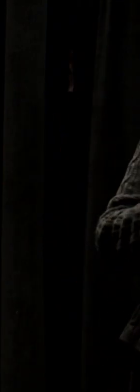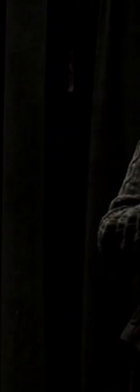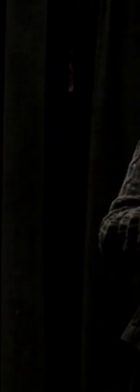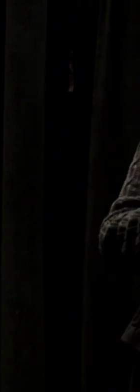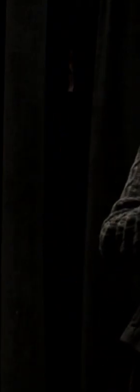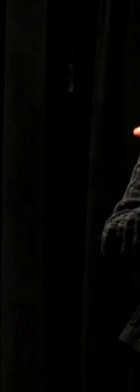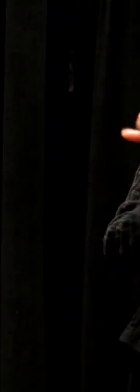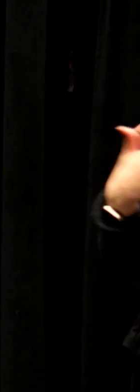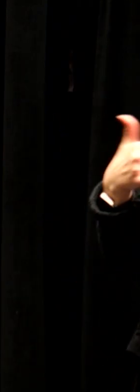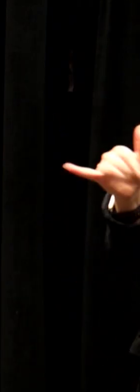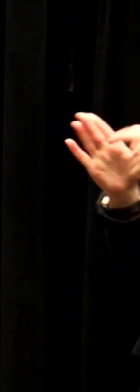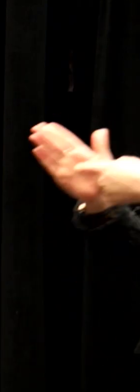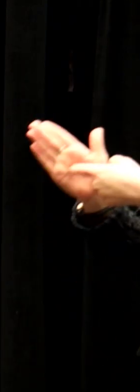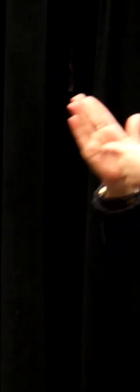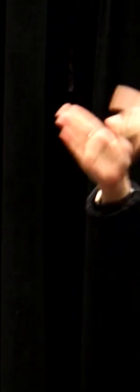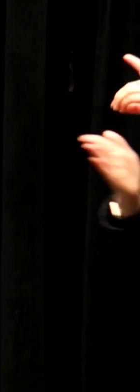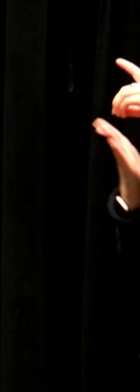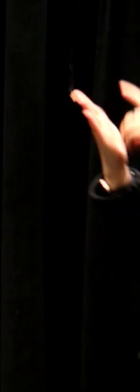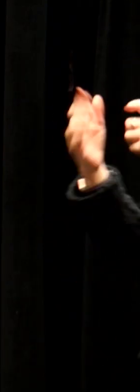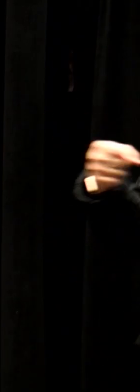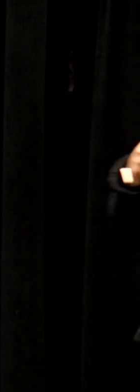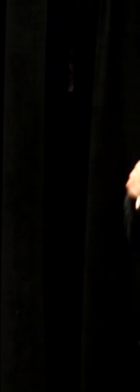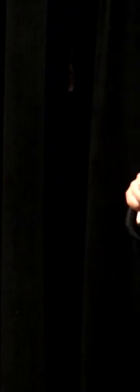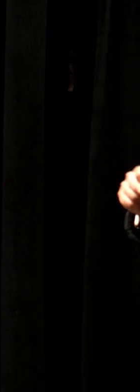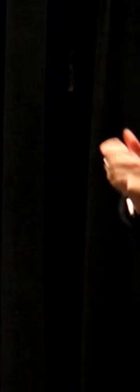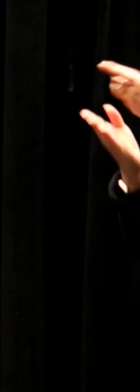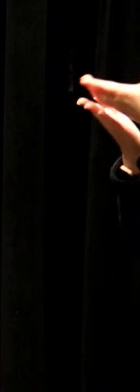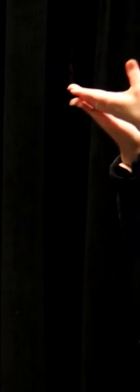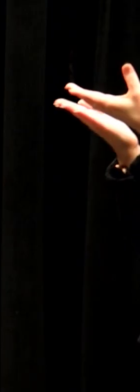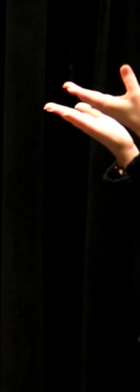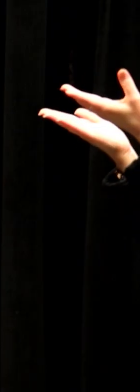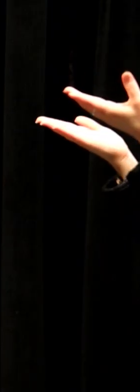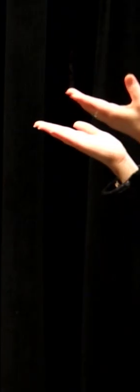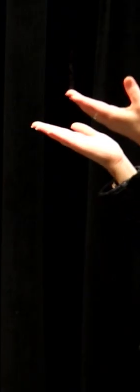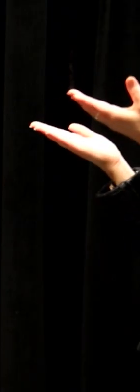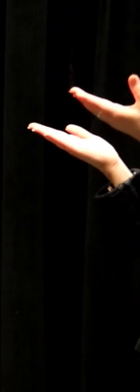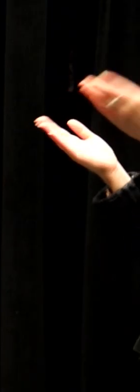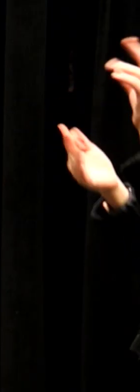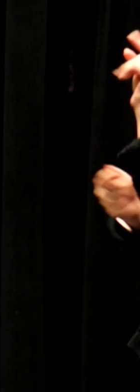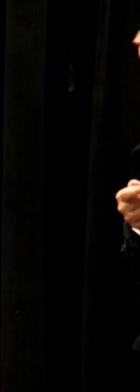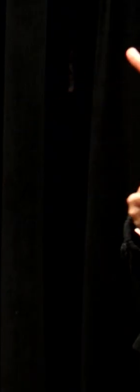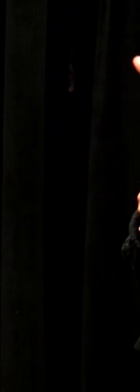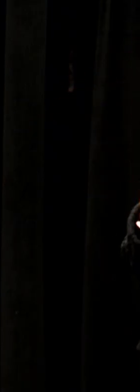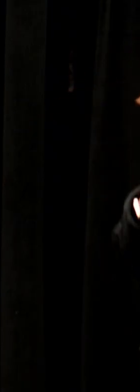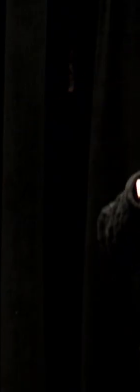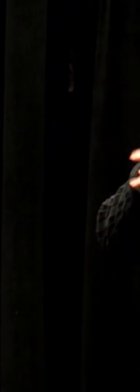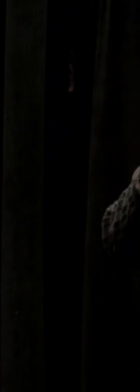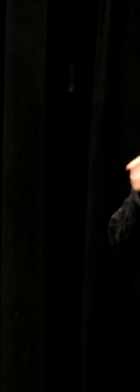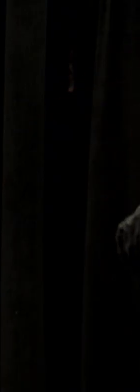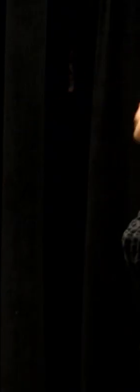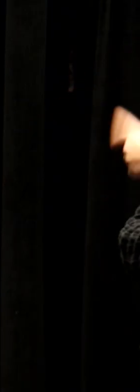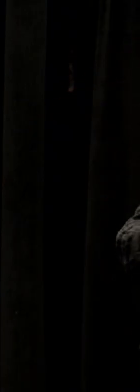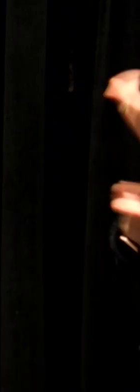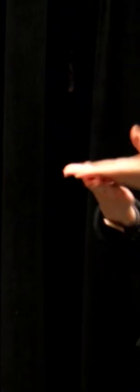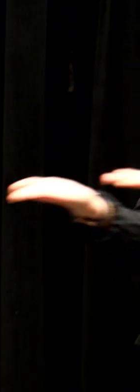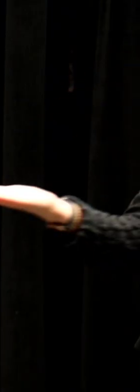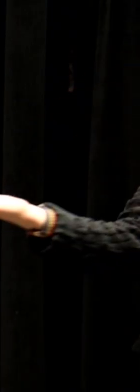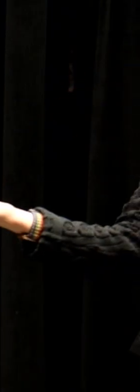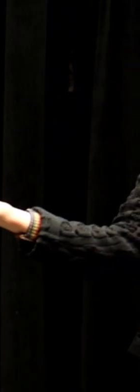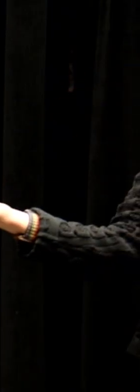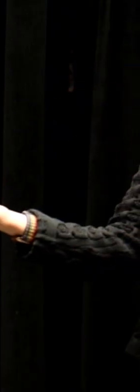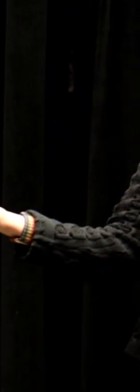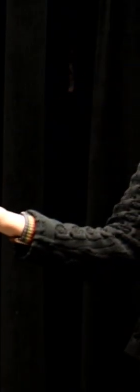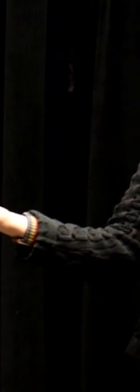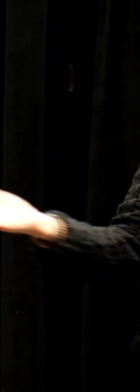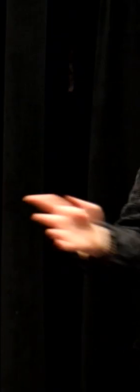real. These tools are there for anyone. Anyone could use them, but there's a difference between reality and